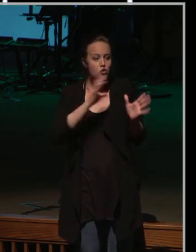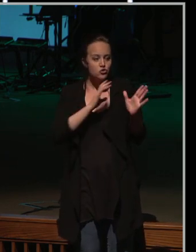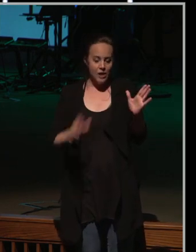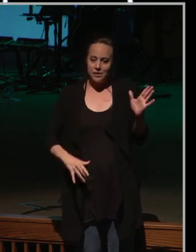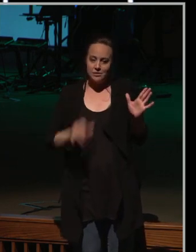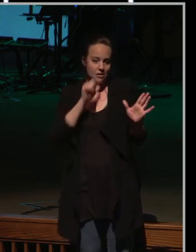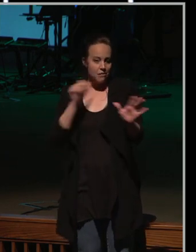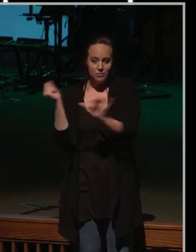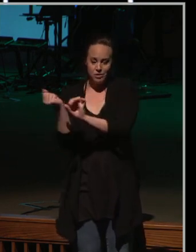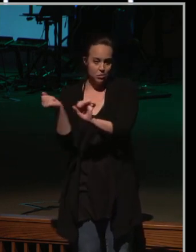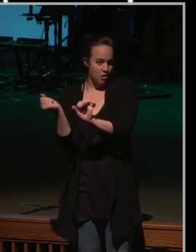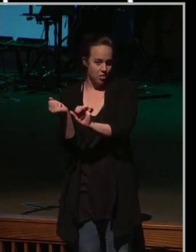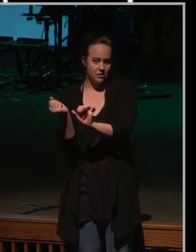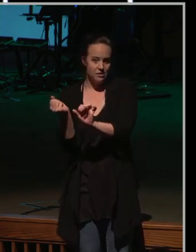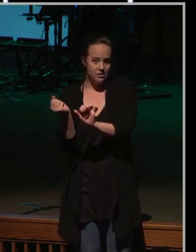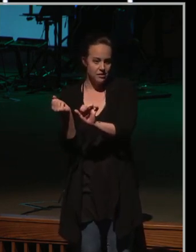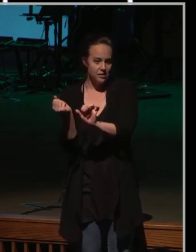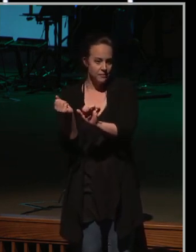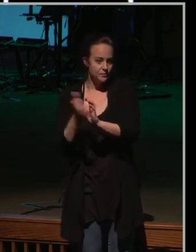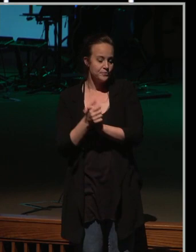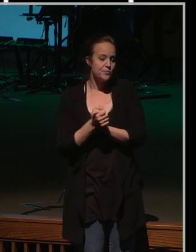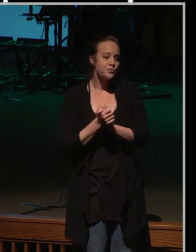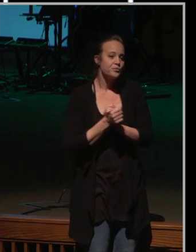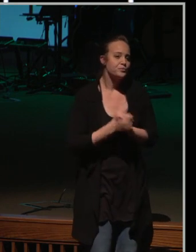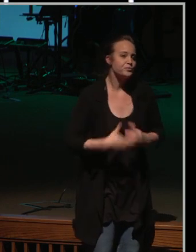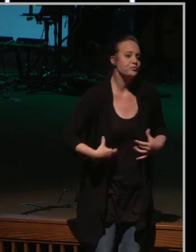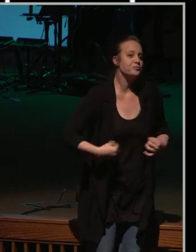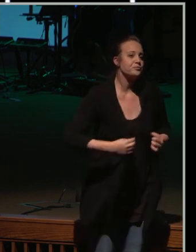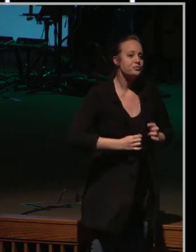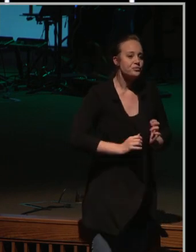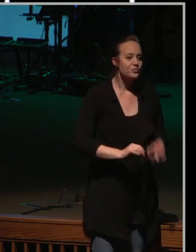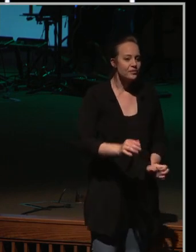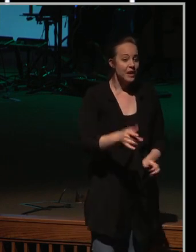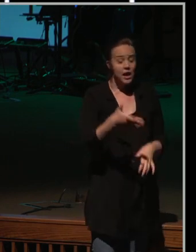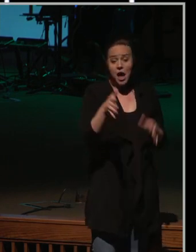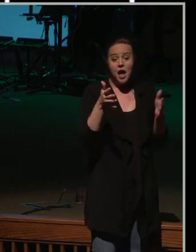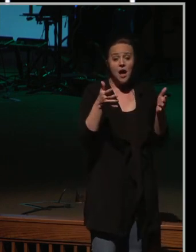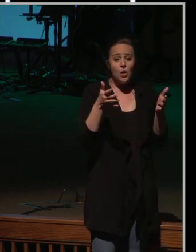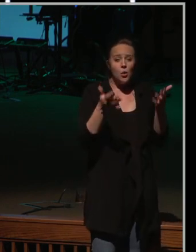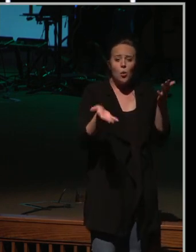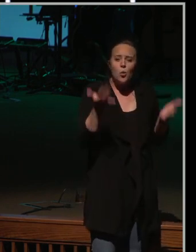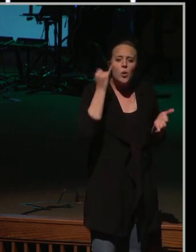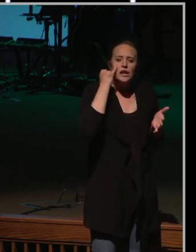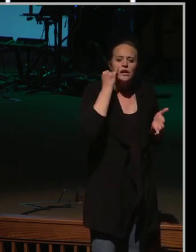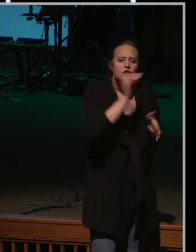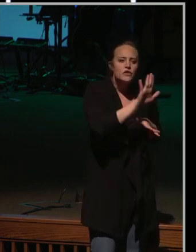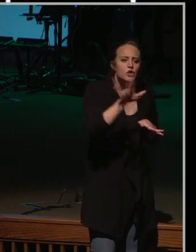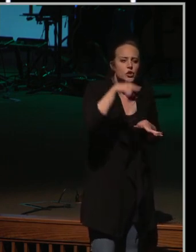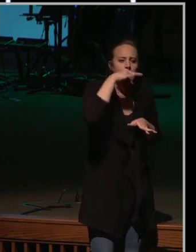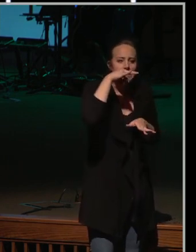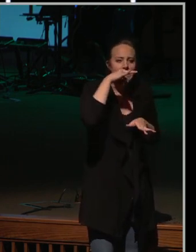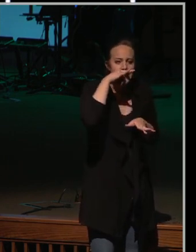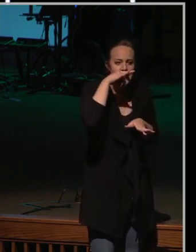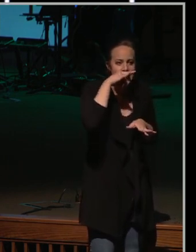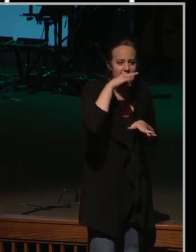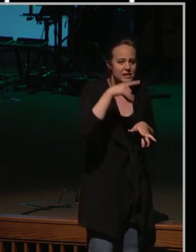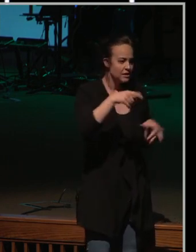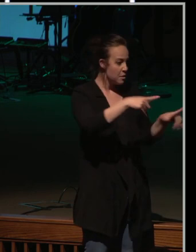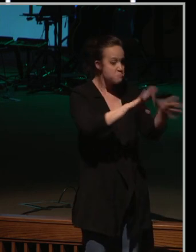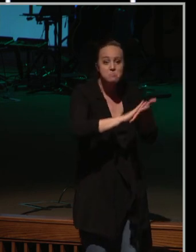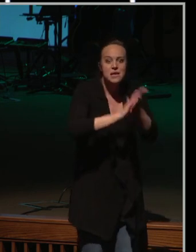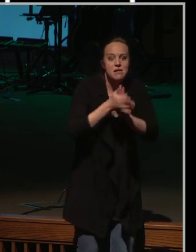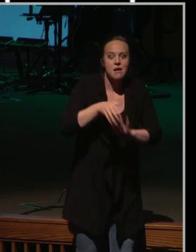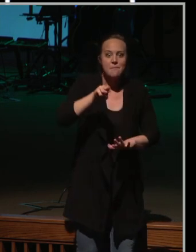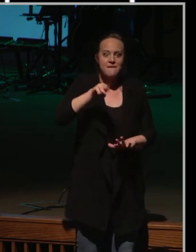How horrible would it be if our kids reached the most loftiest of goals for these activities that they have, and yet they don't know Christ?